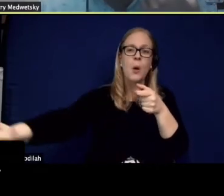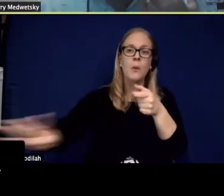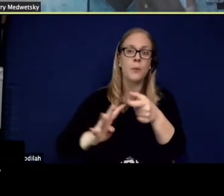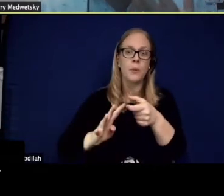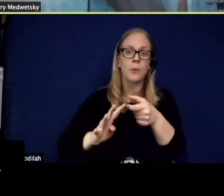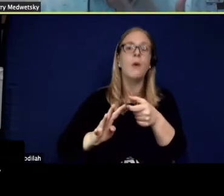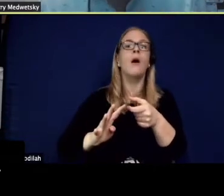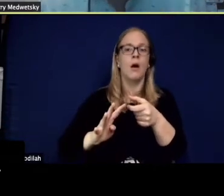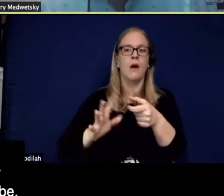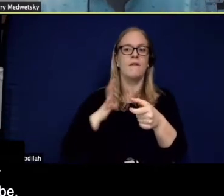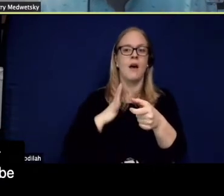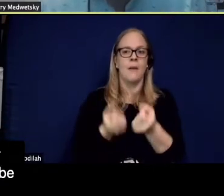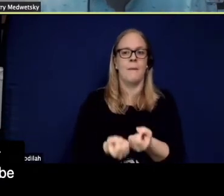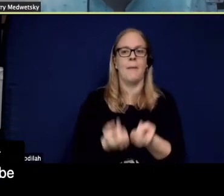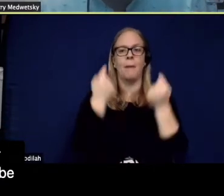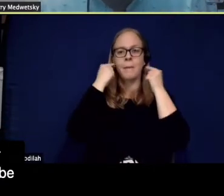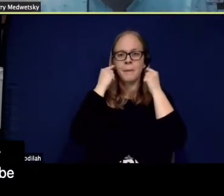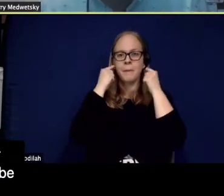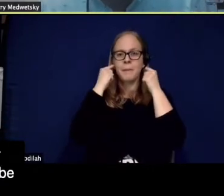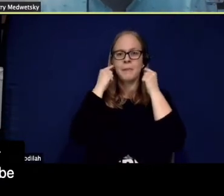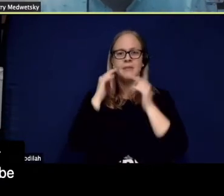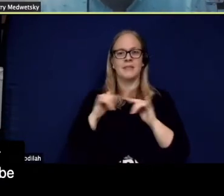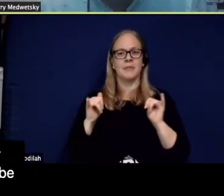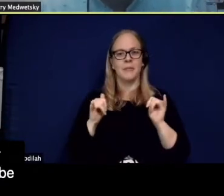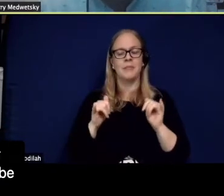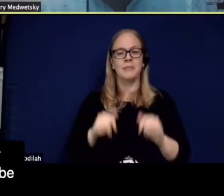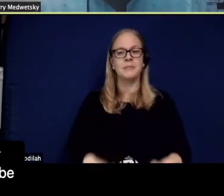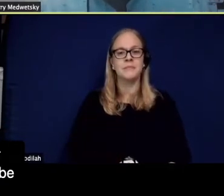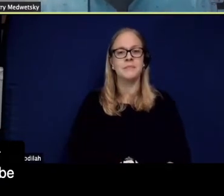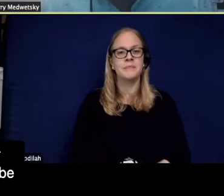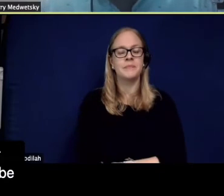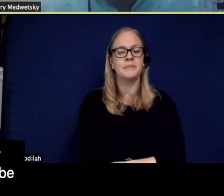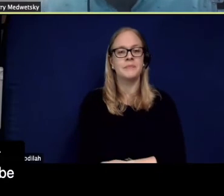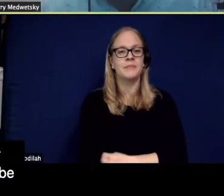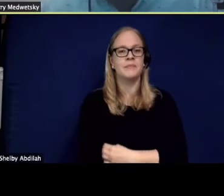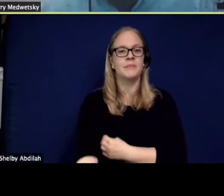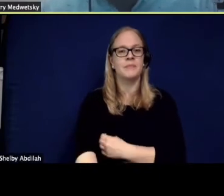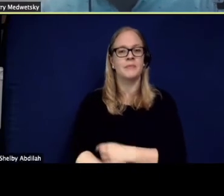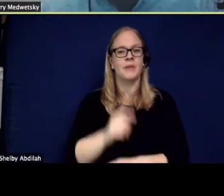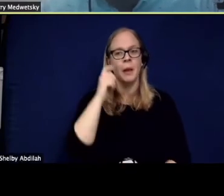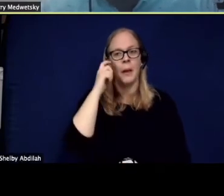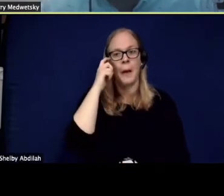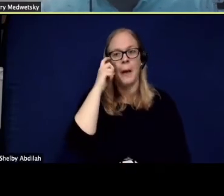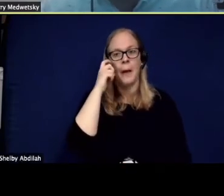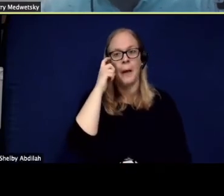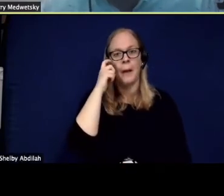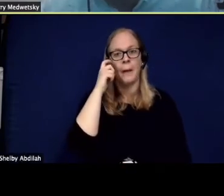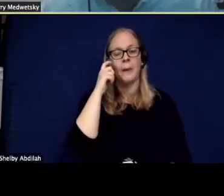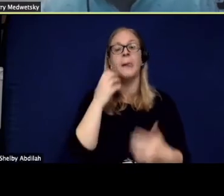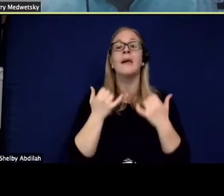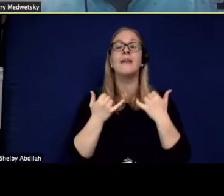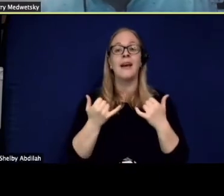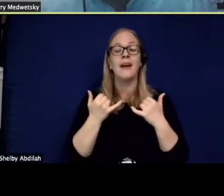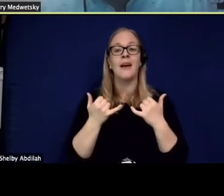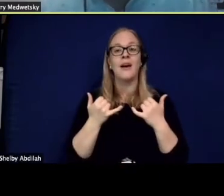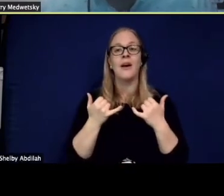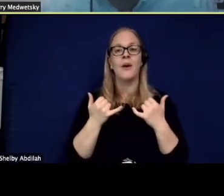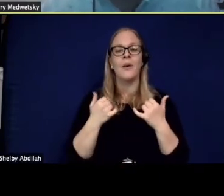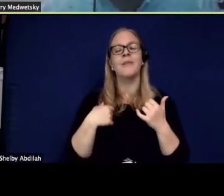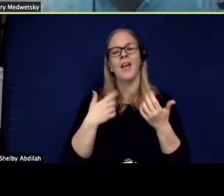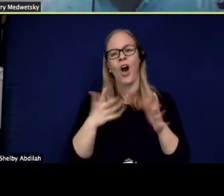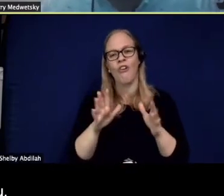aid to be able to hear the acoustic signals. So we talk about, and I've already alluded,